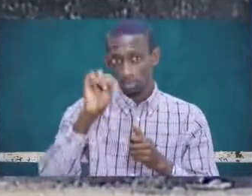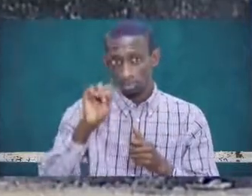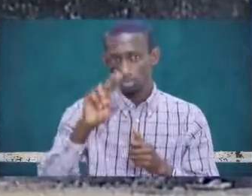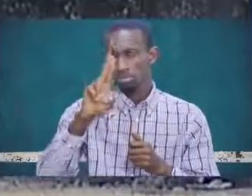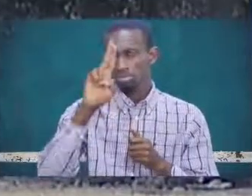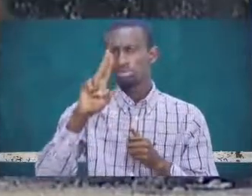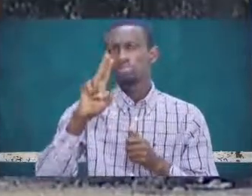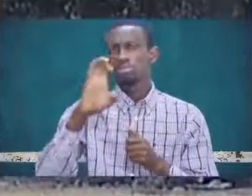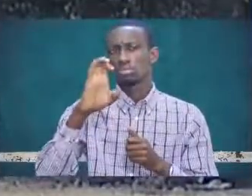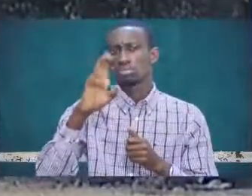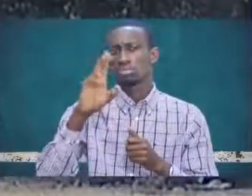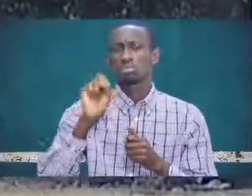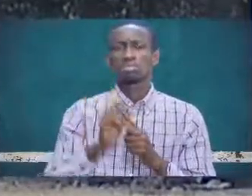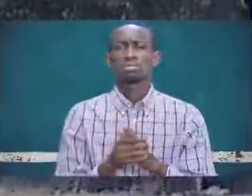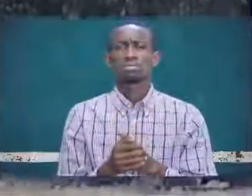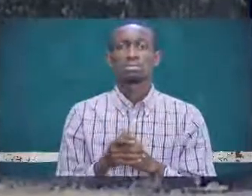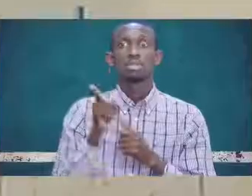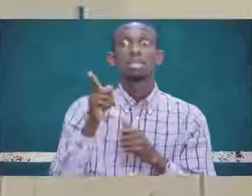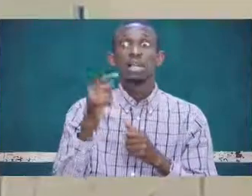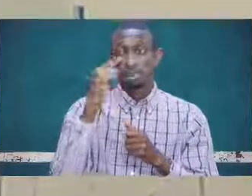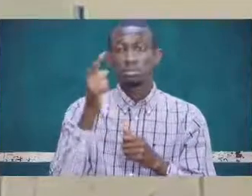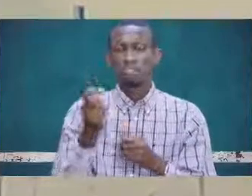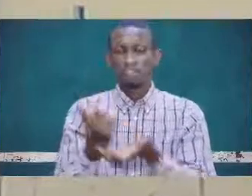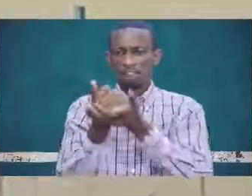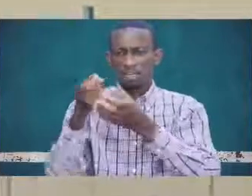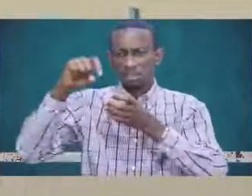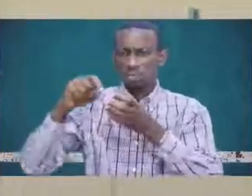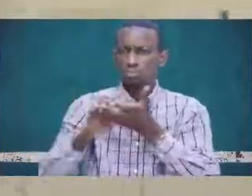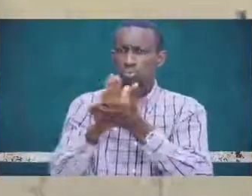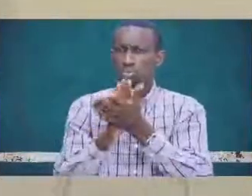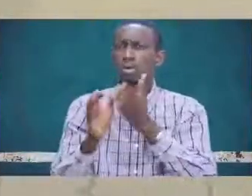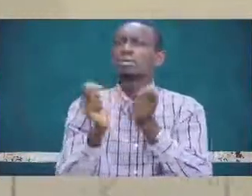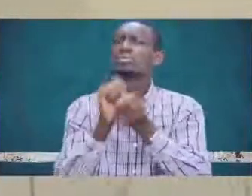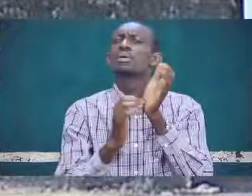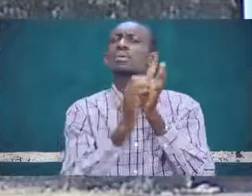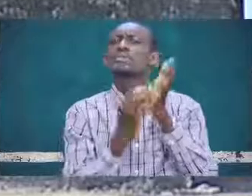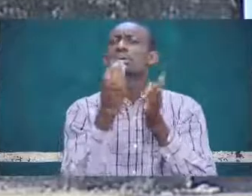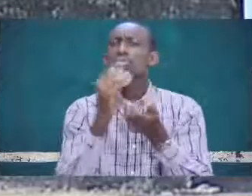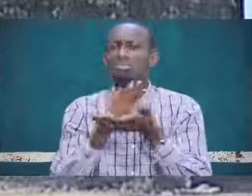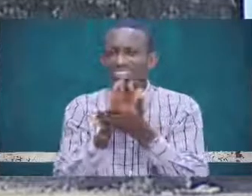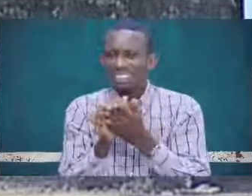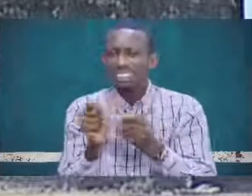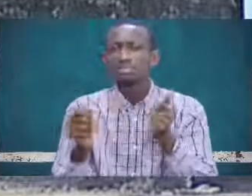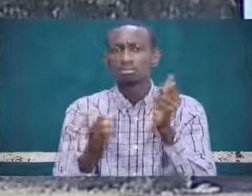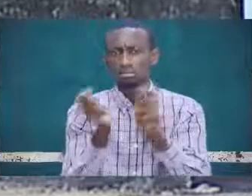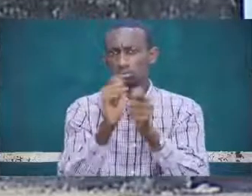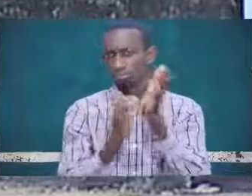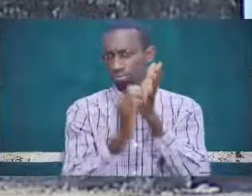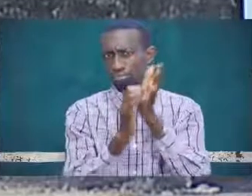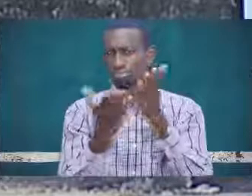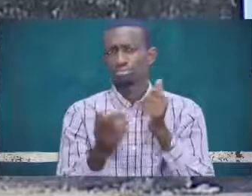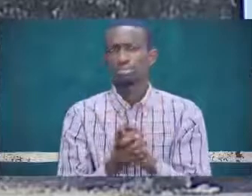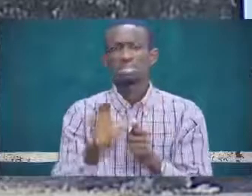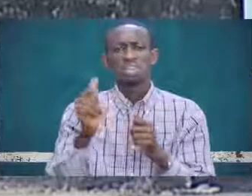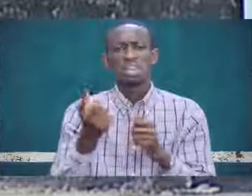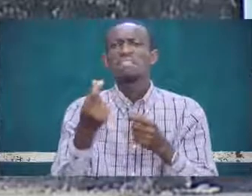which is also another substance which is produced which is also found in the gastric juice. I can say the stomach lining has very many openings,